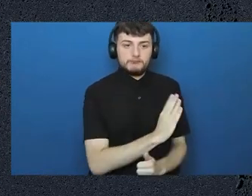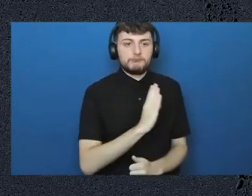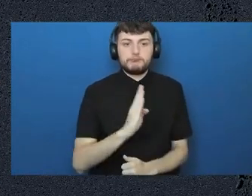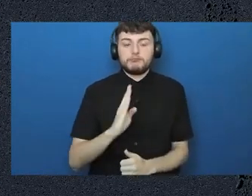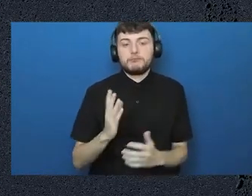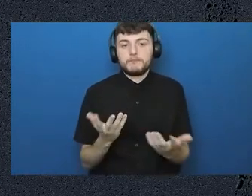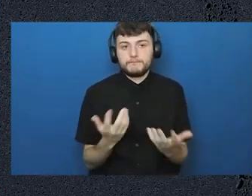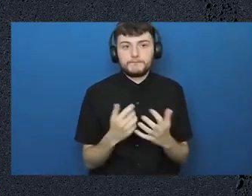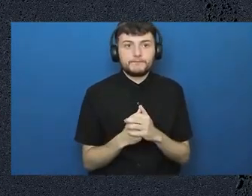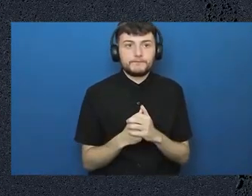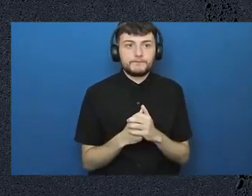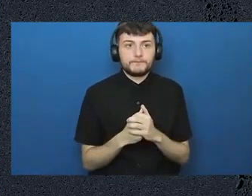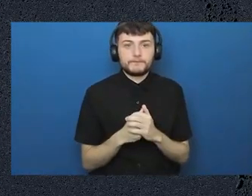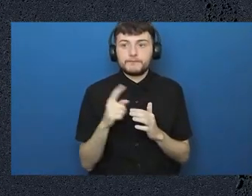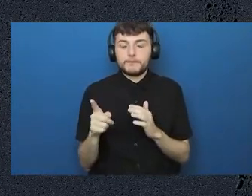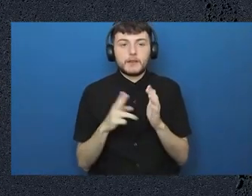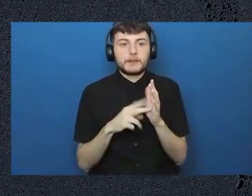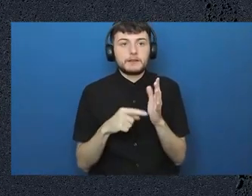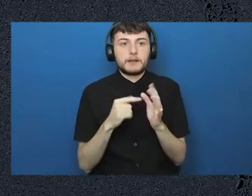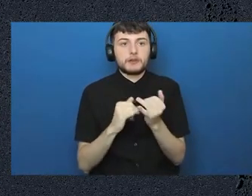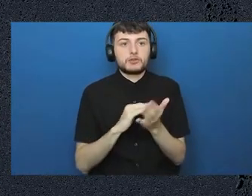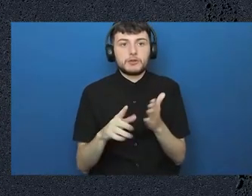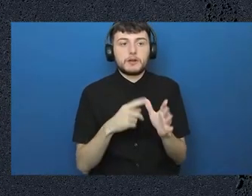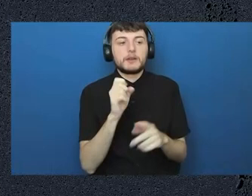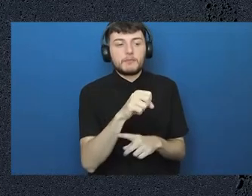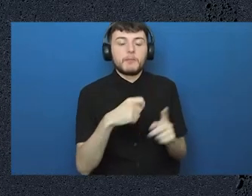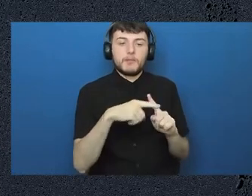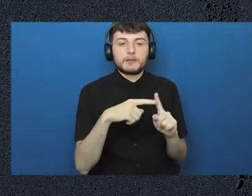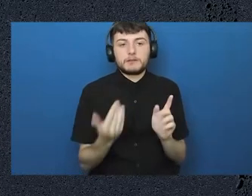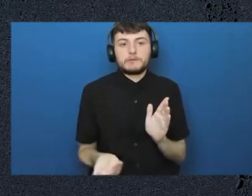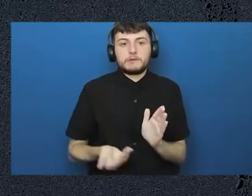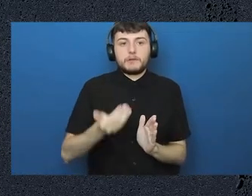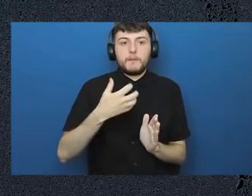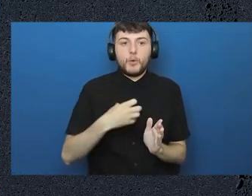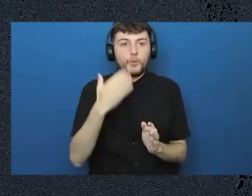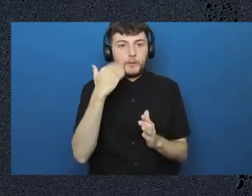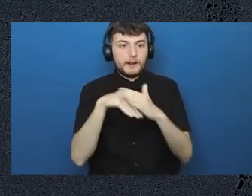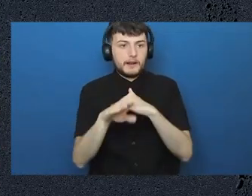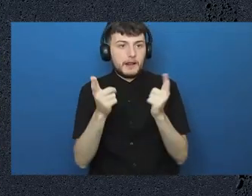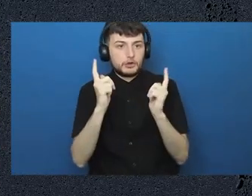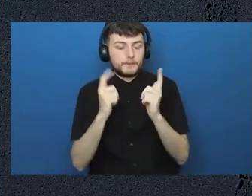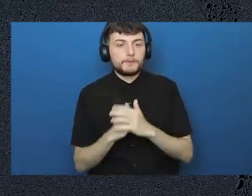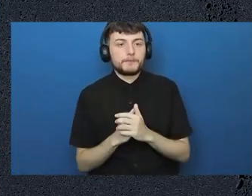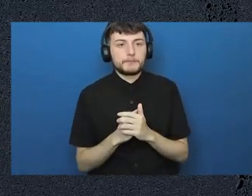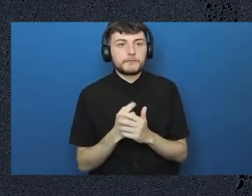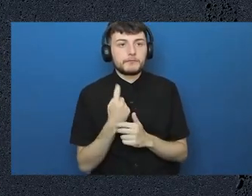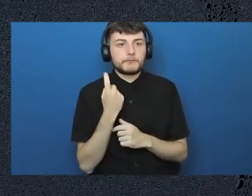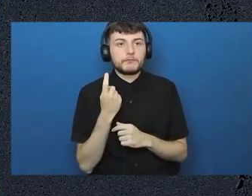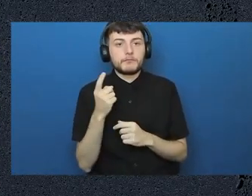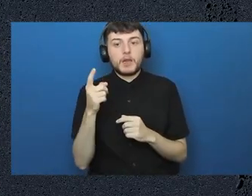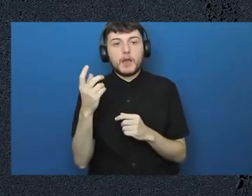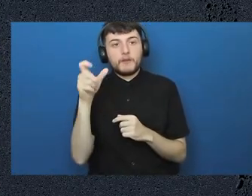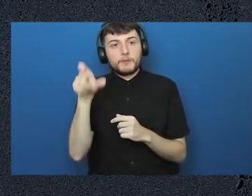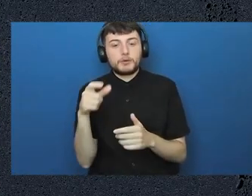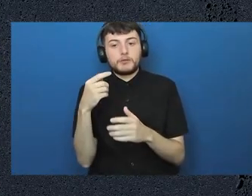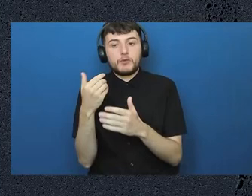ways. And more women in leadership. And Ali on the Parliament of Victoria Facebook page says, what do you think would help women overcome these barriers to leadership and remain in the